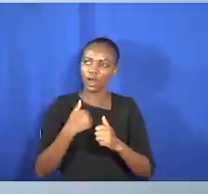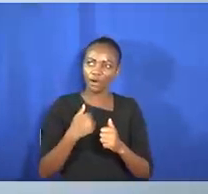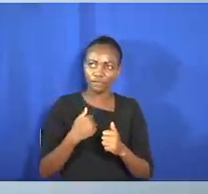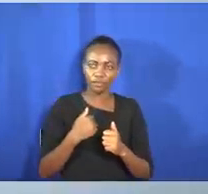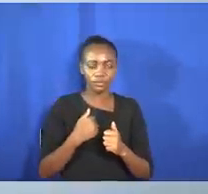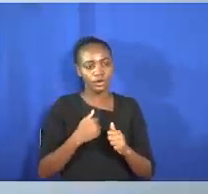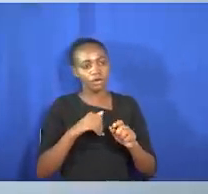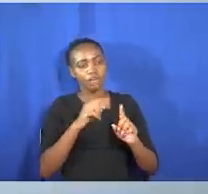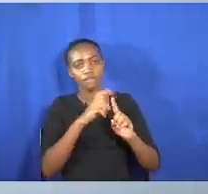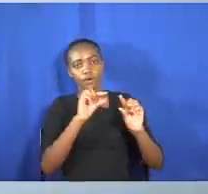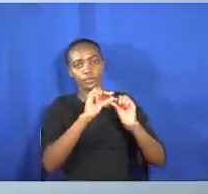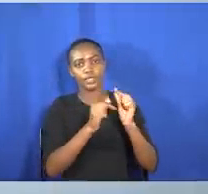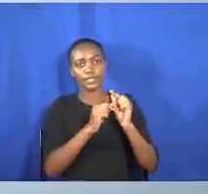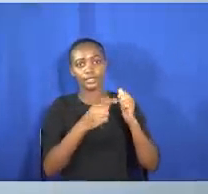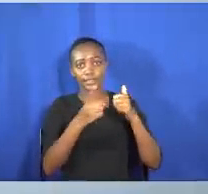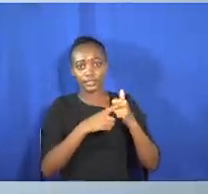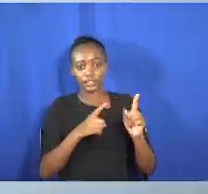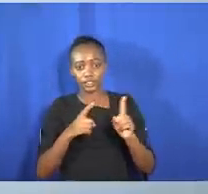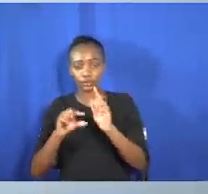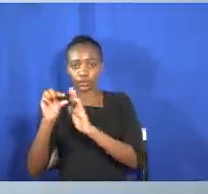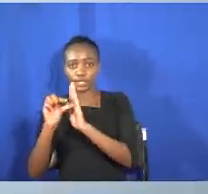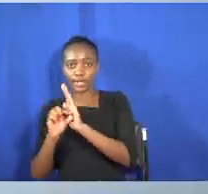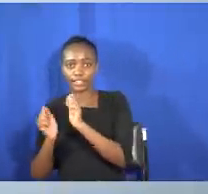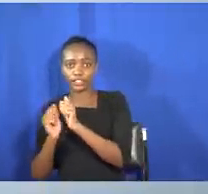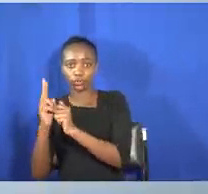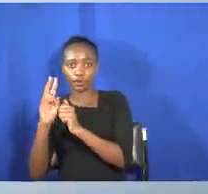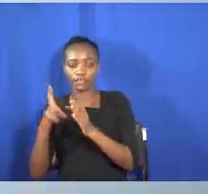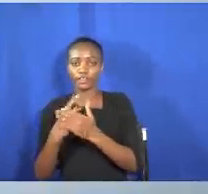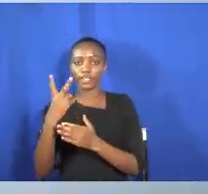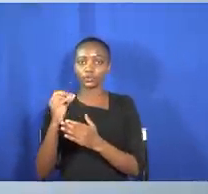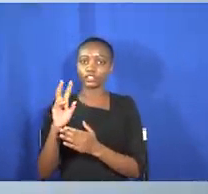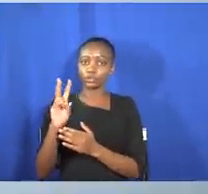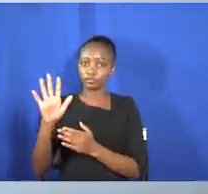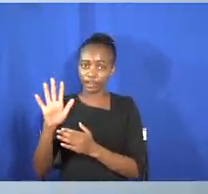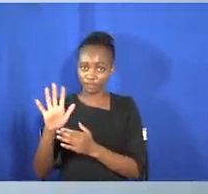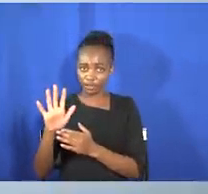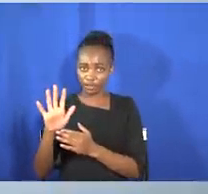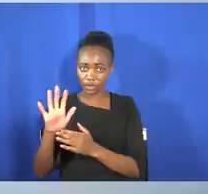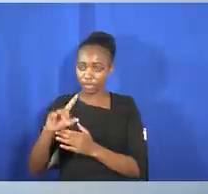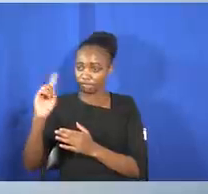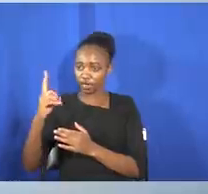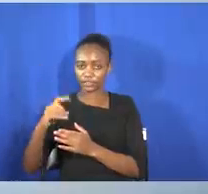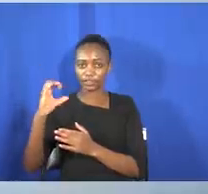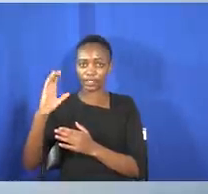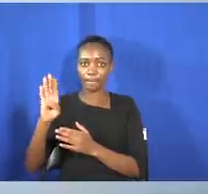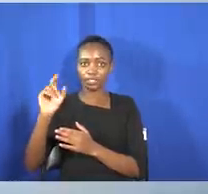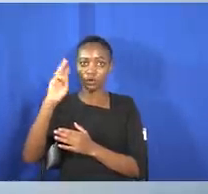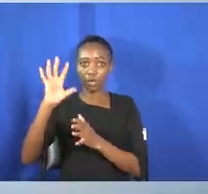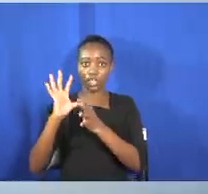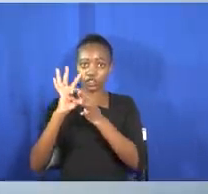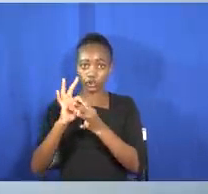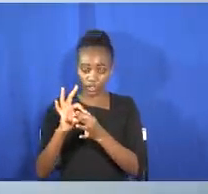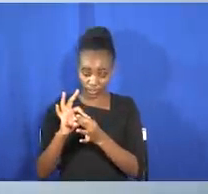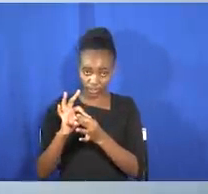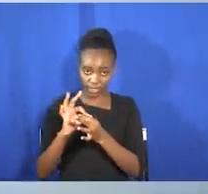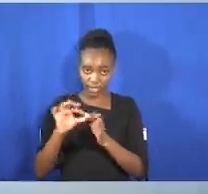way from grade 6 to grade 12. So 2025, the first cohort of